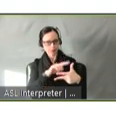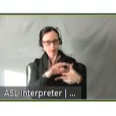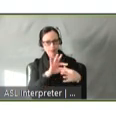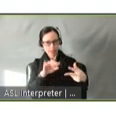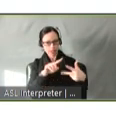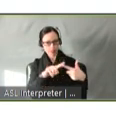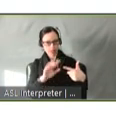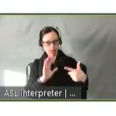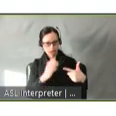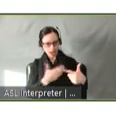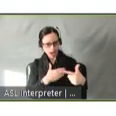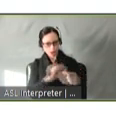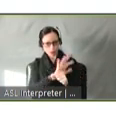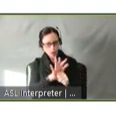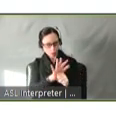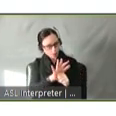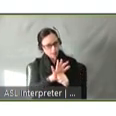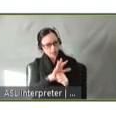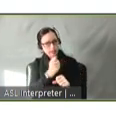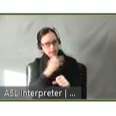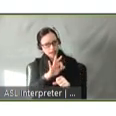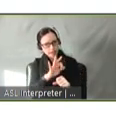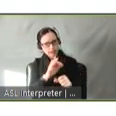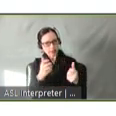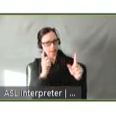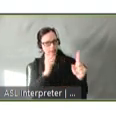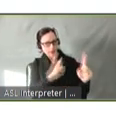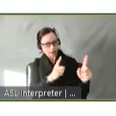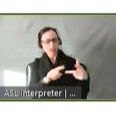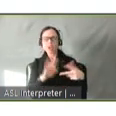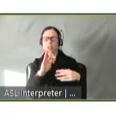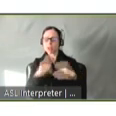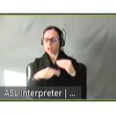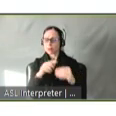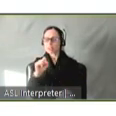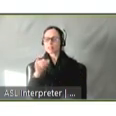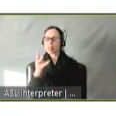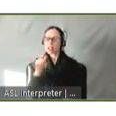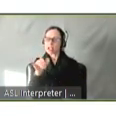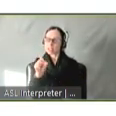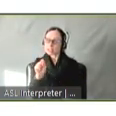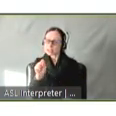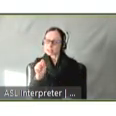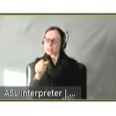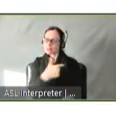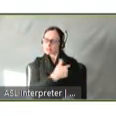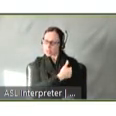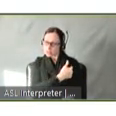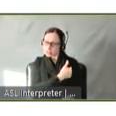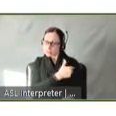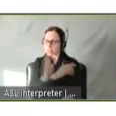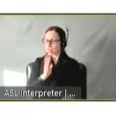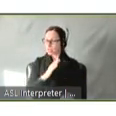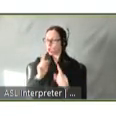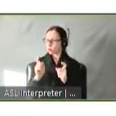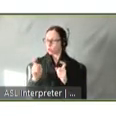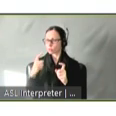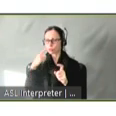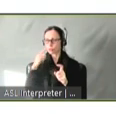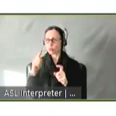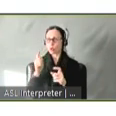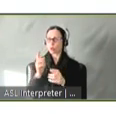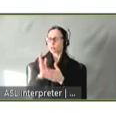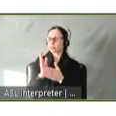COVID-19 efforts, also speaking about tick-borne encephalitis vaccine, and then our contributions to Operation